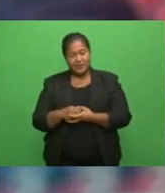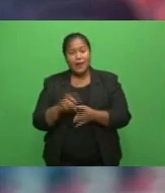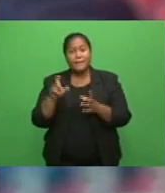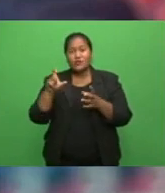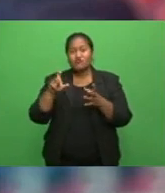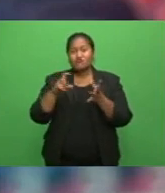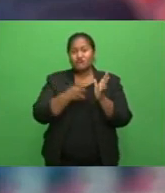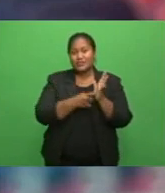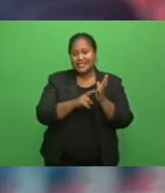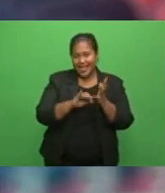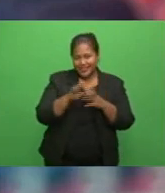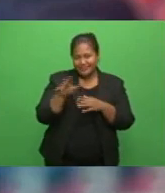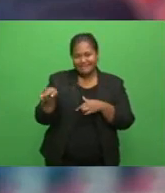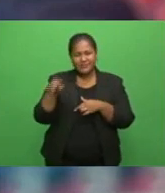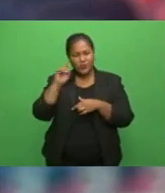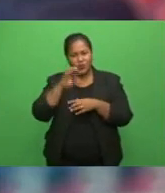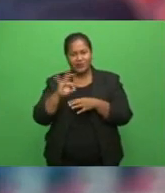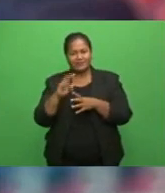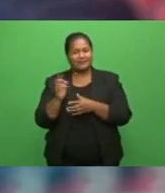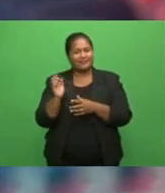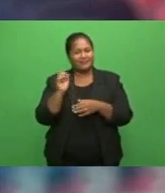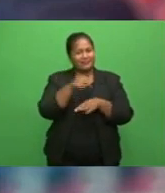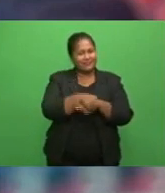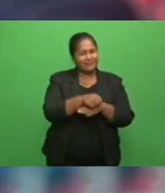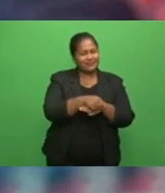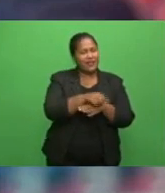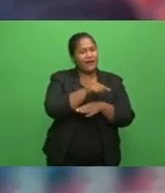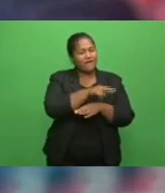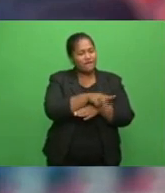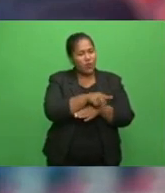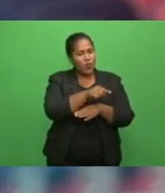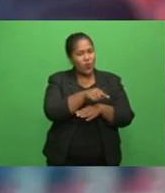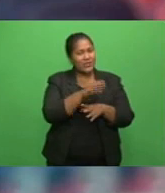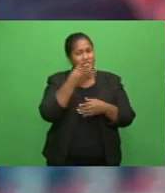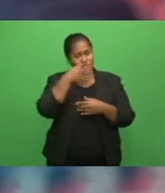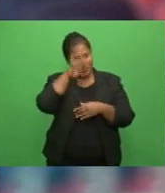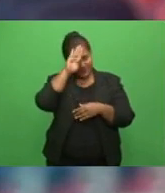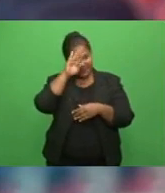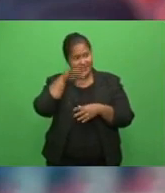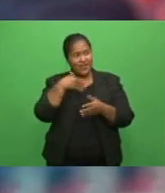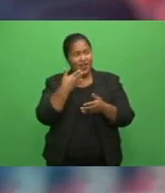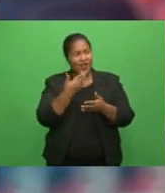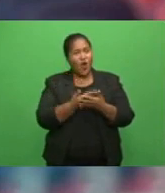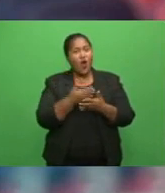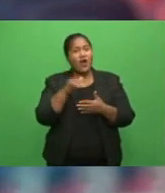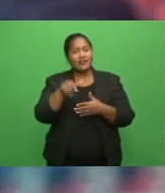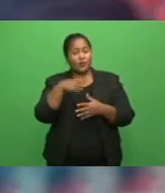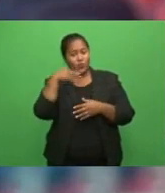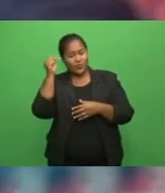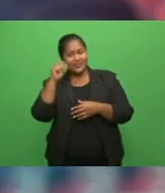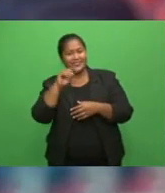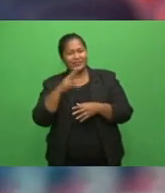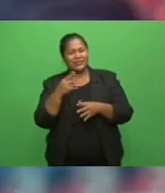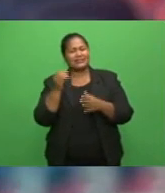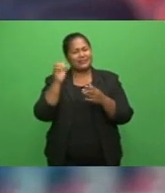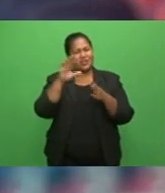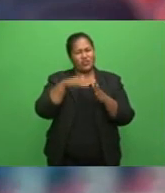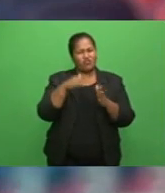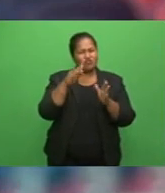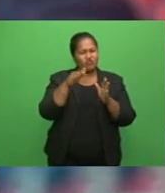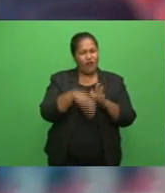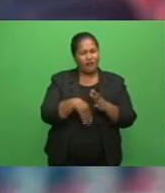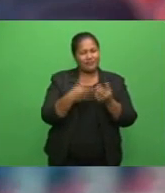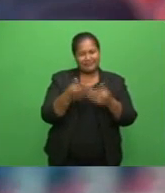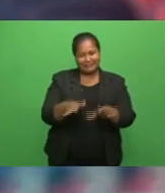any motivation when they take on the winless Chiefs in Super Rugby out there raw on Saturday, following their shock loss to the Hurricanes on the